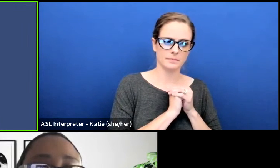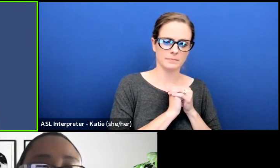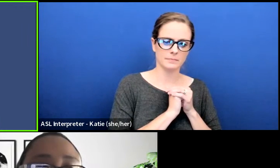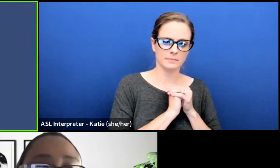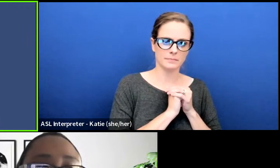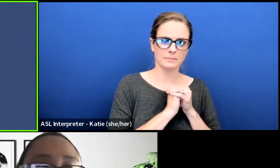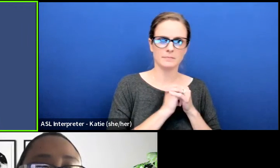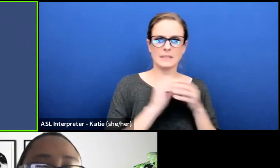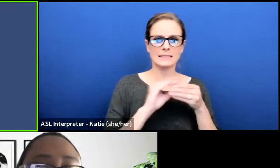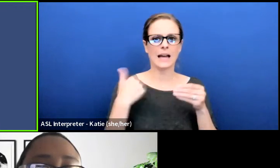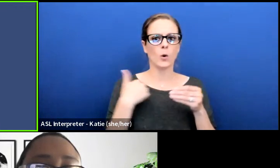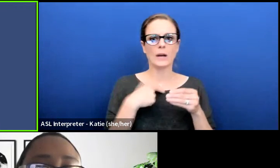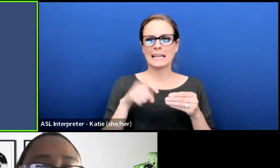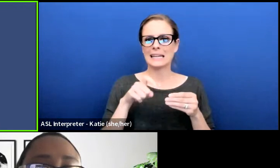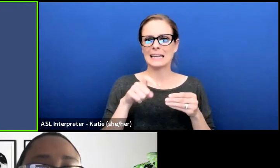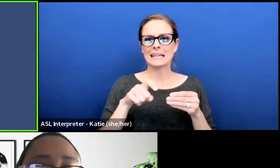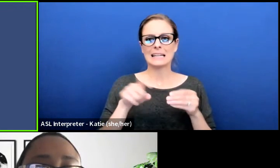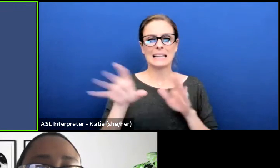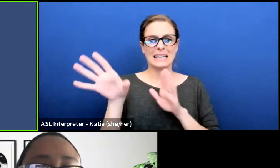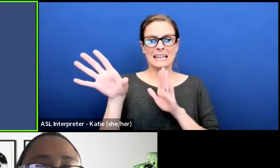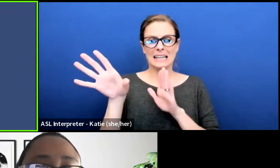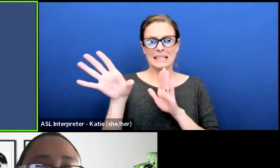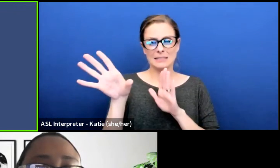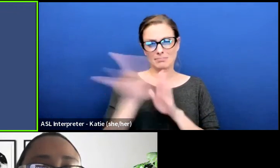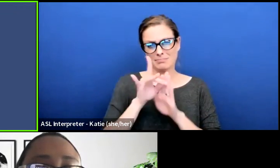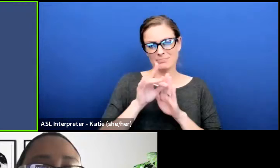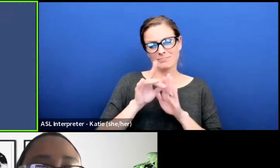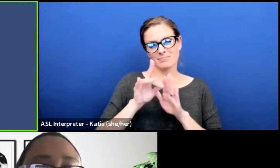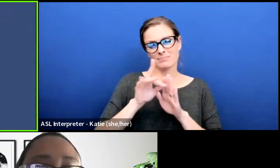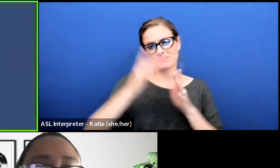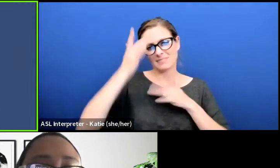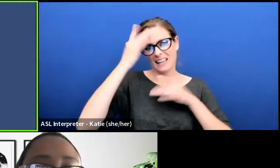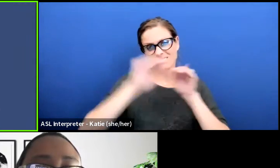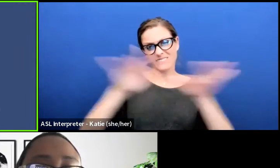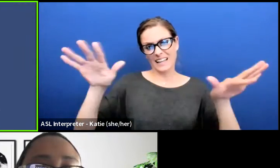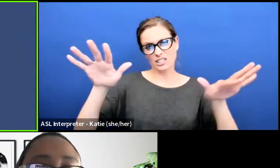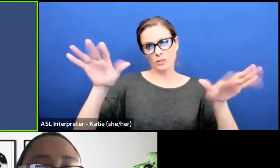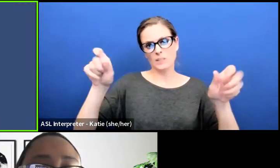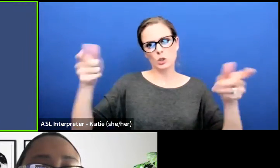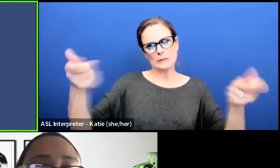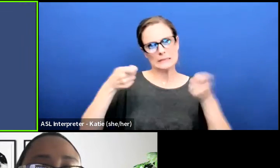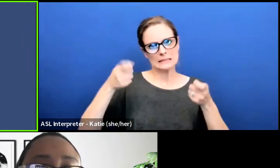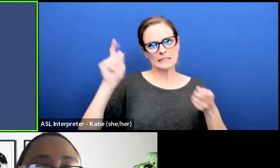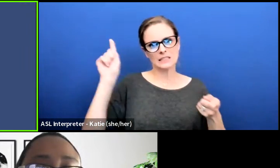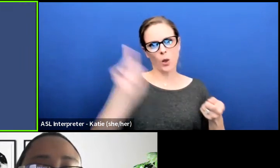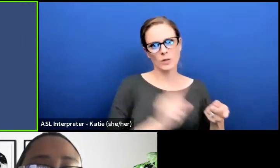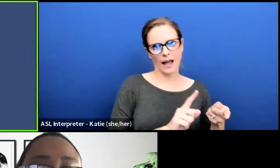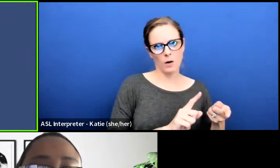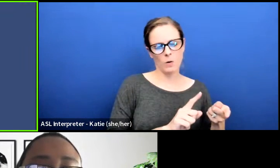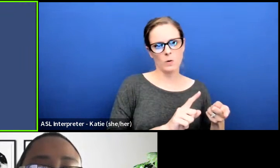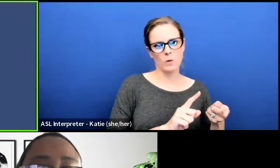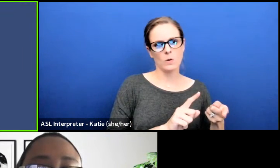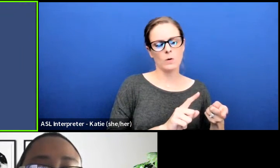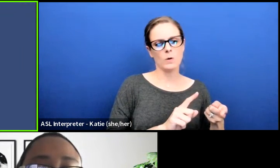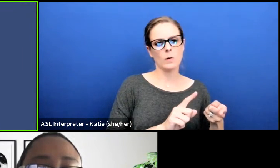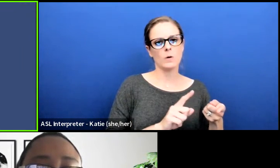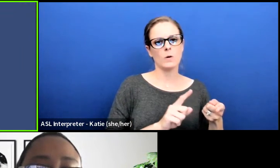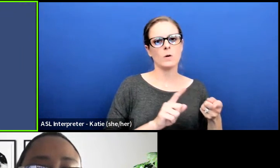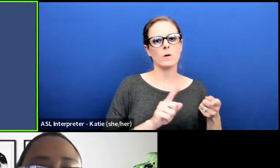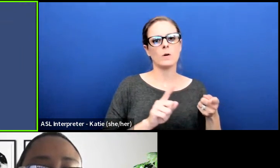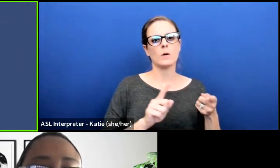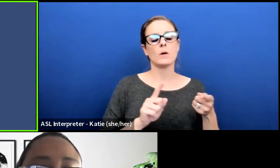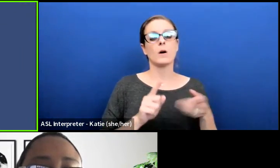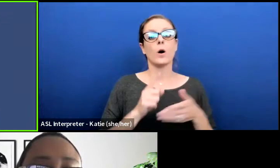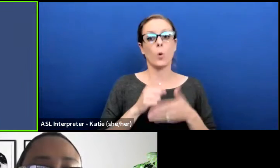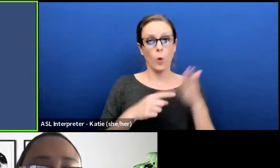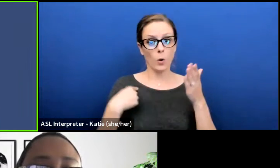we're trying to do it with the mask requirement, but the the message that is out in the, at least what we're